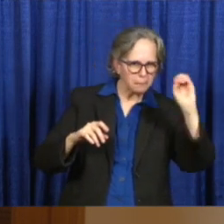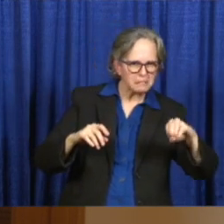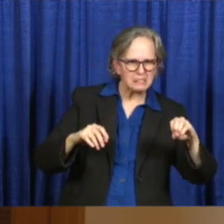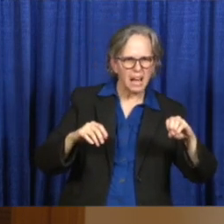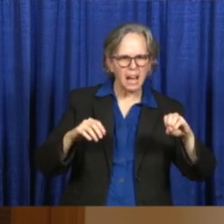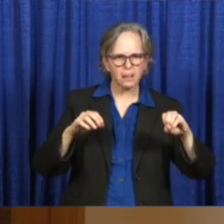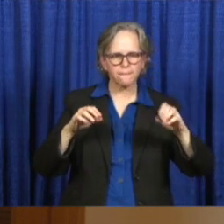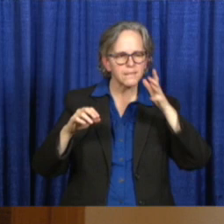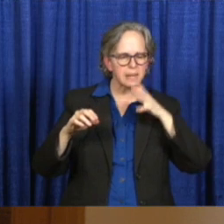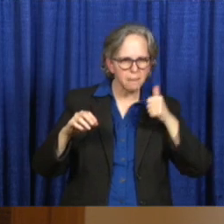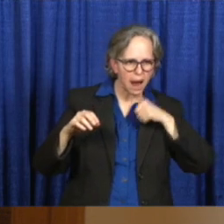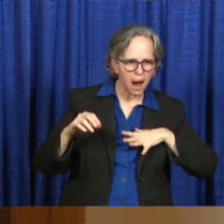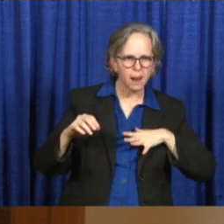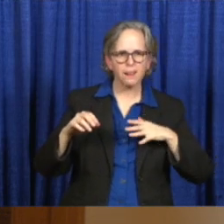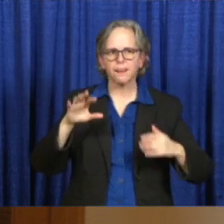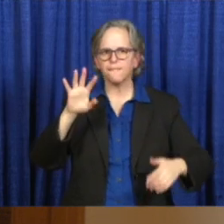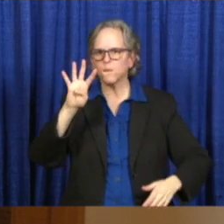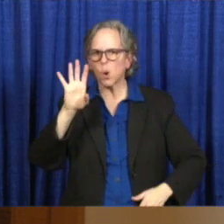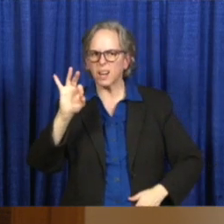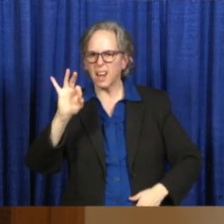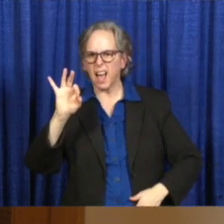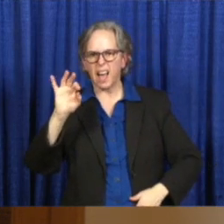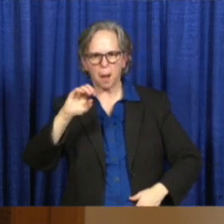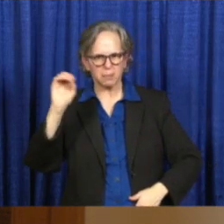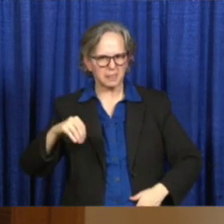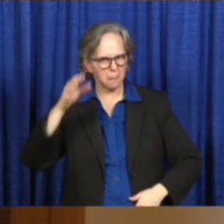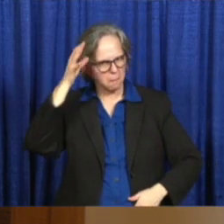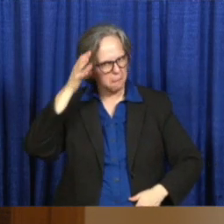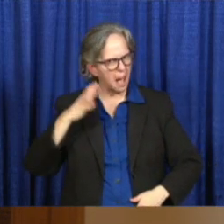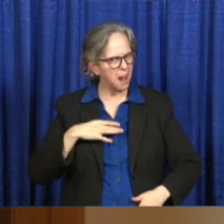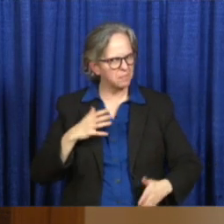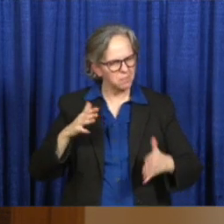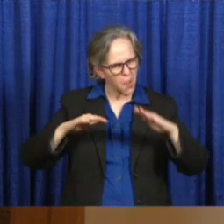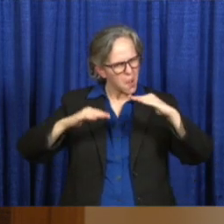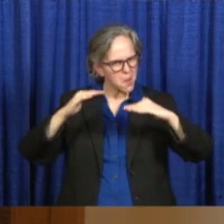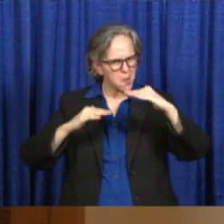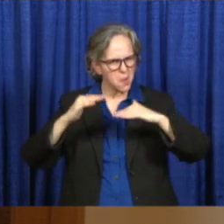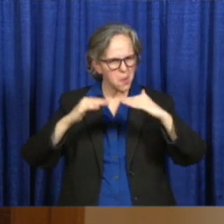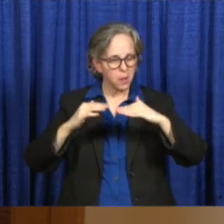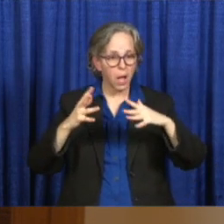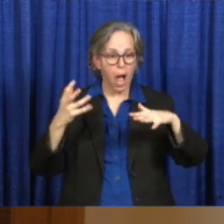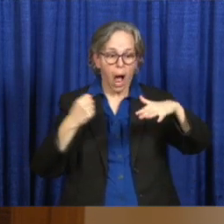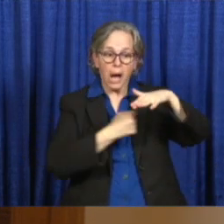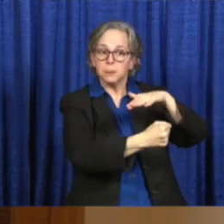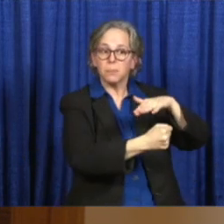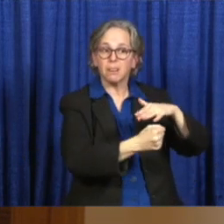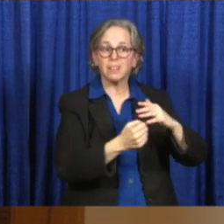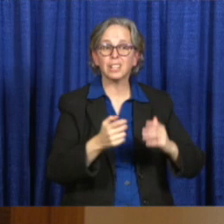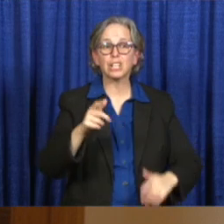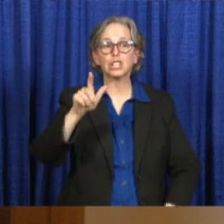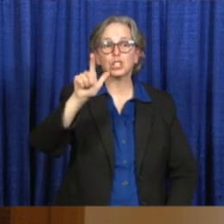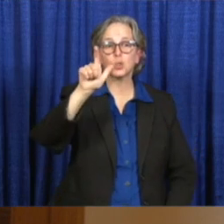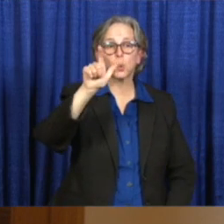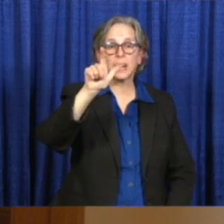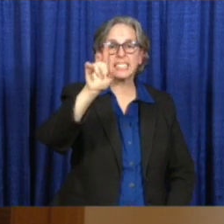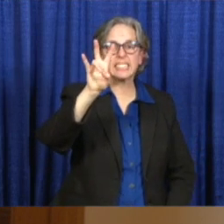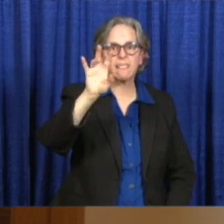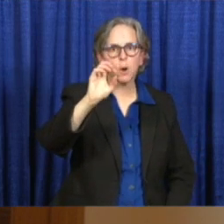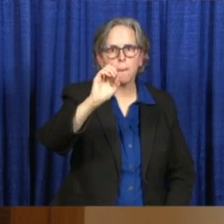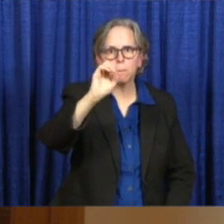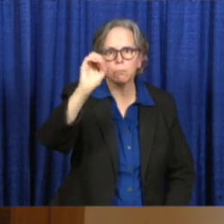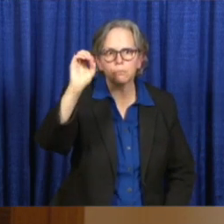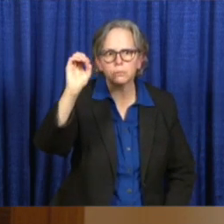49% male. And our hospitalizations right now are at 27% of the cases,